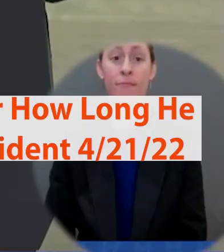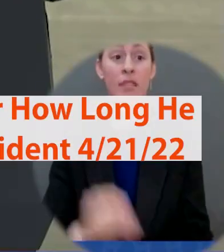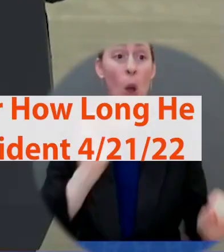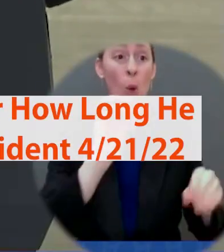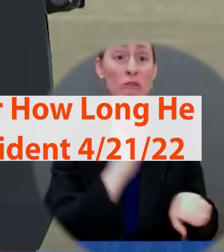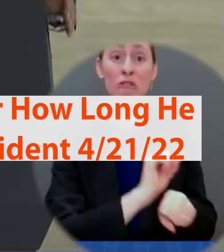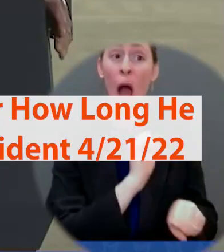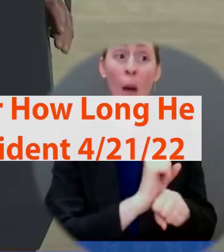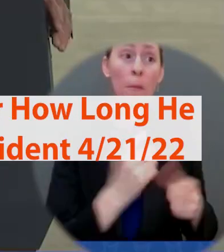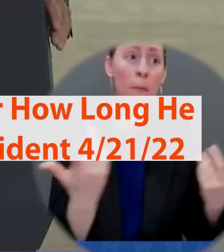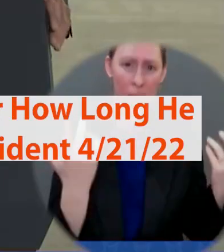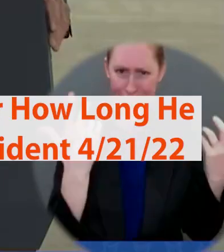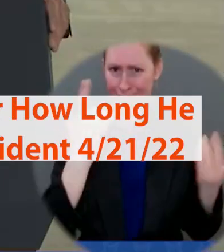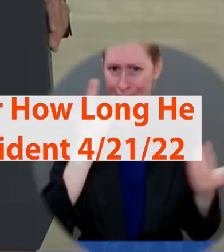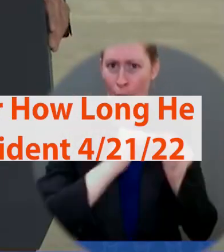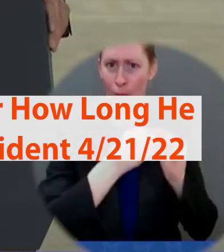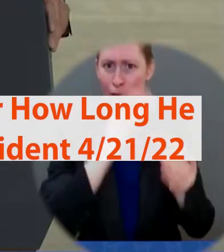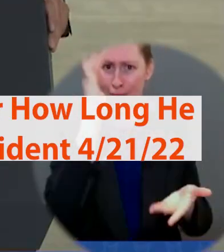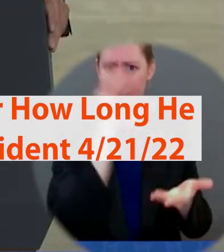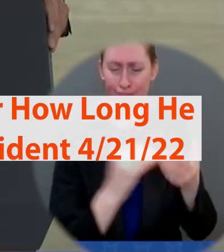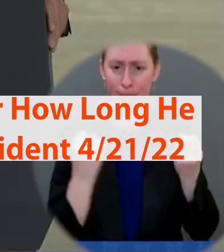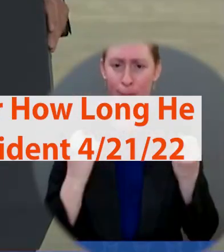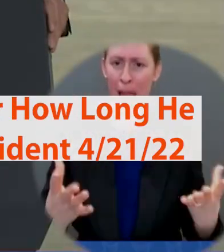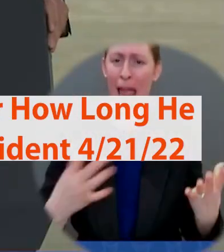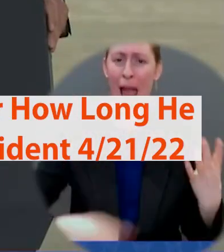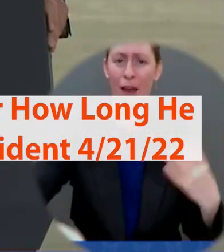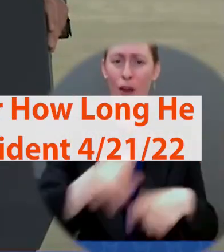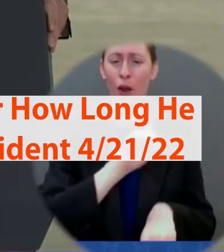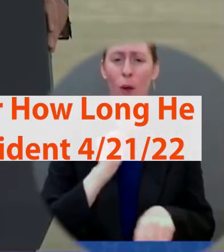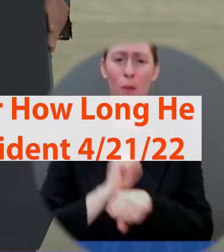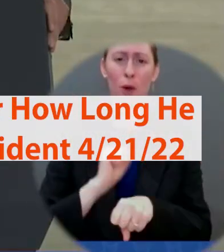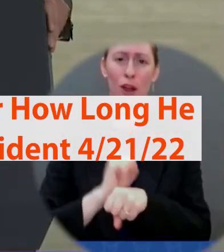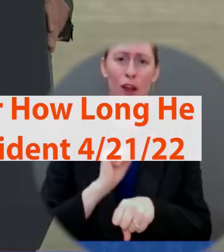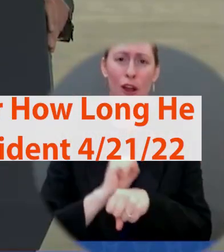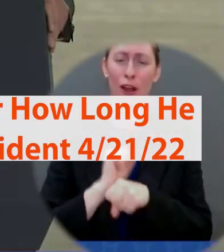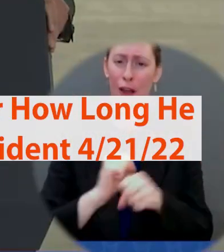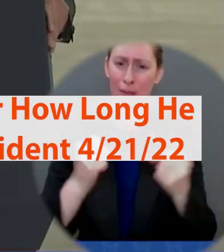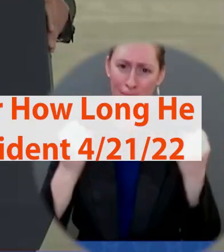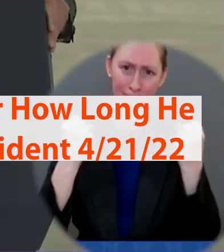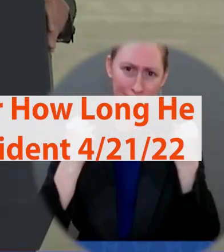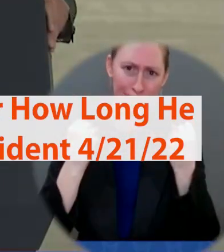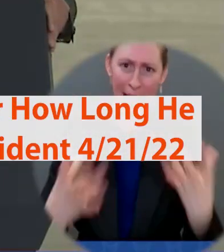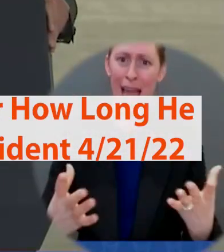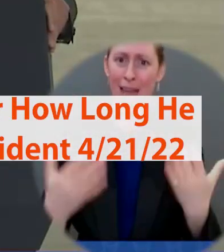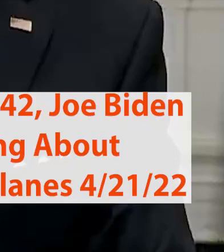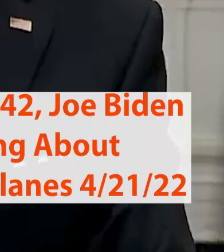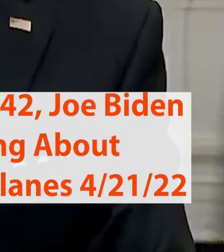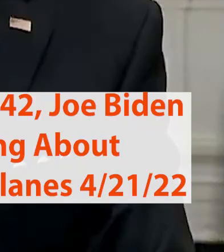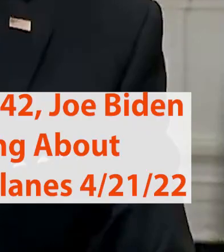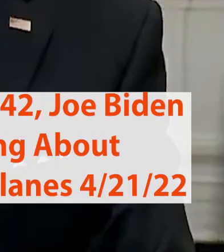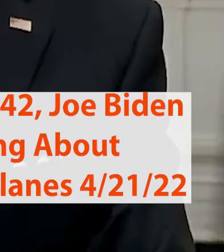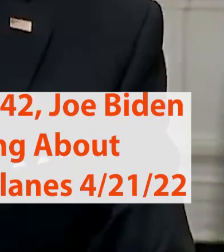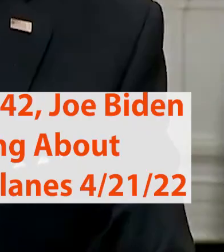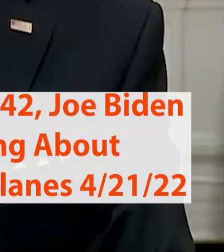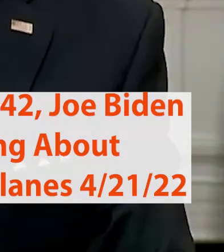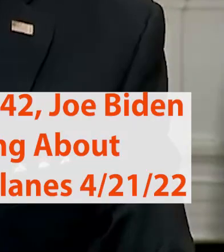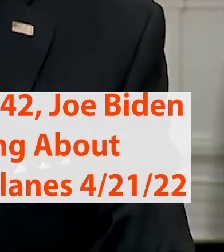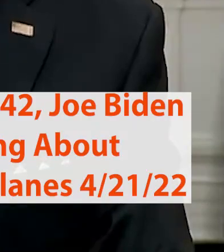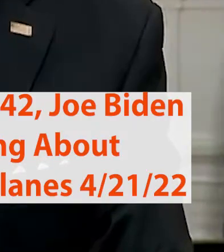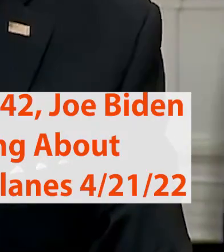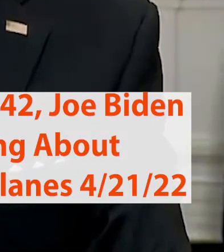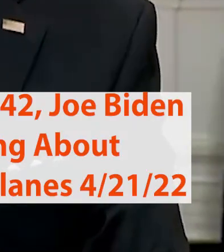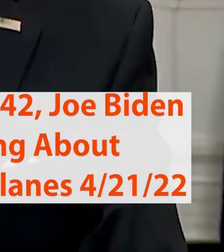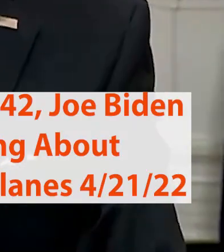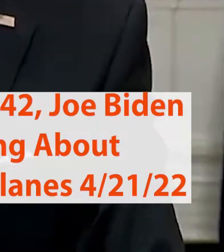Unemployment nationwide is at 3.6%, down from 6.4% when I took office 19 months ago. President, on Title